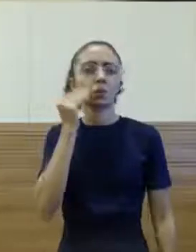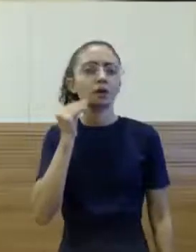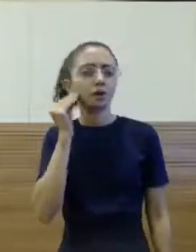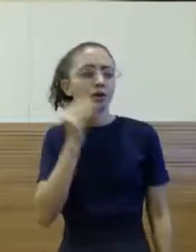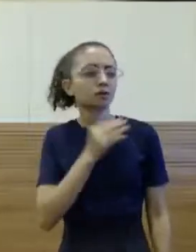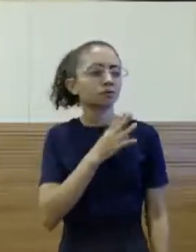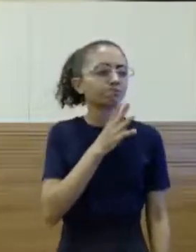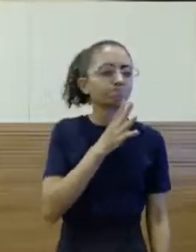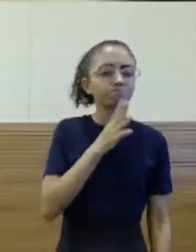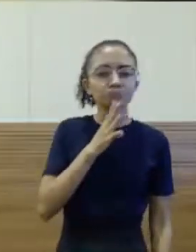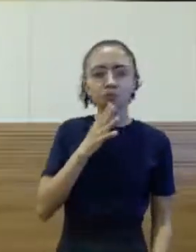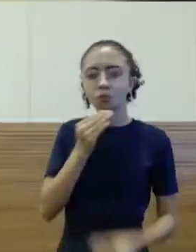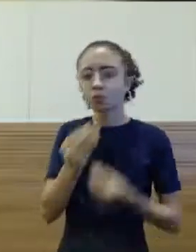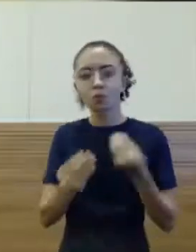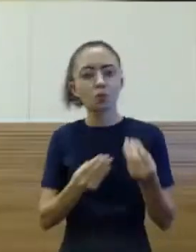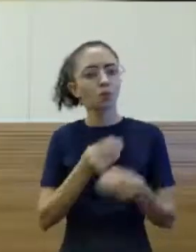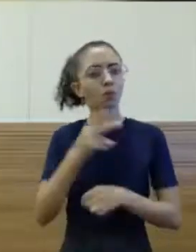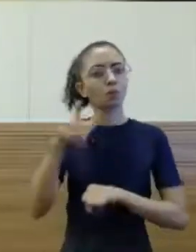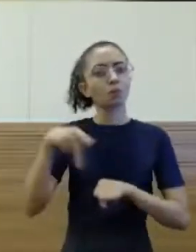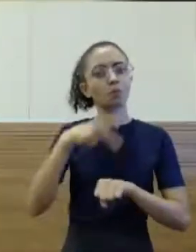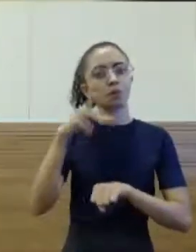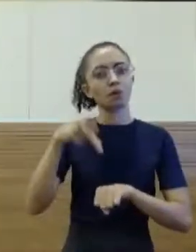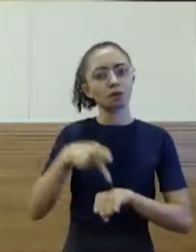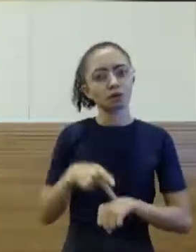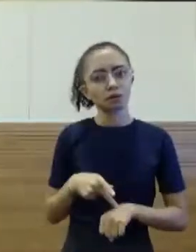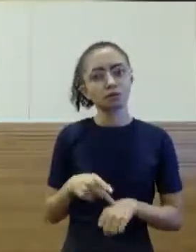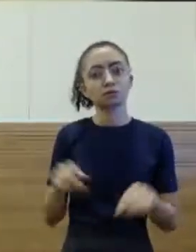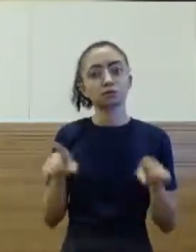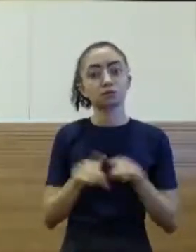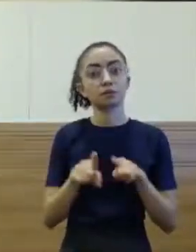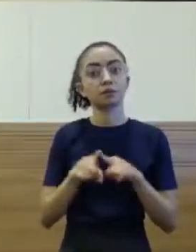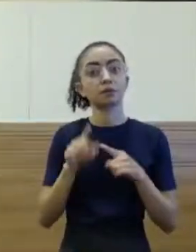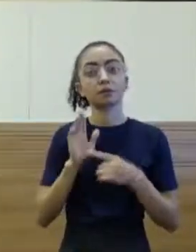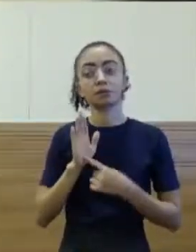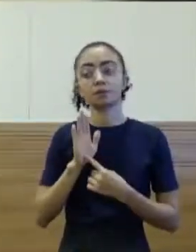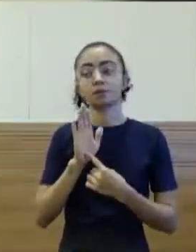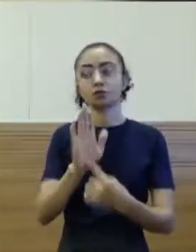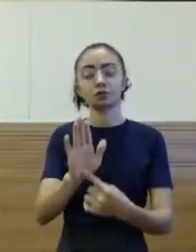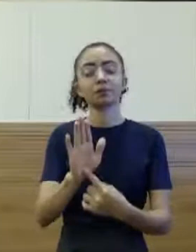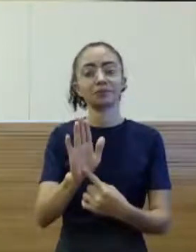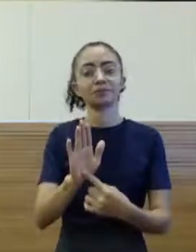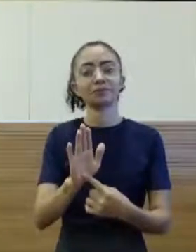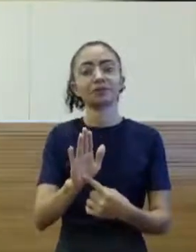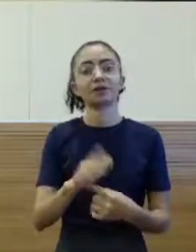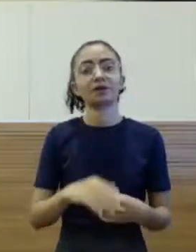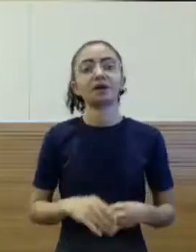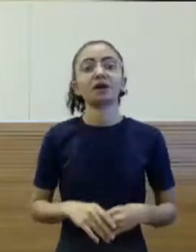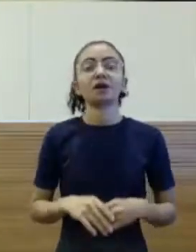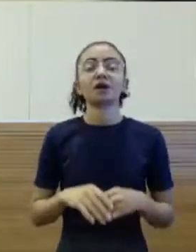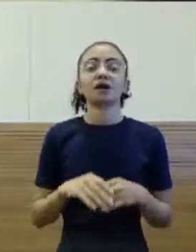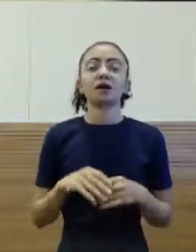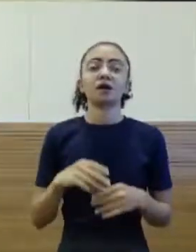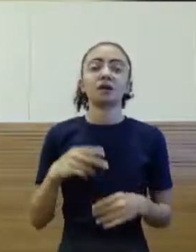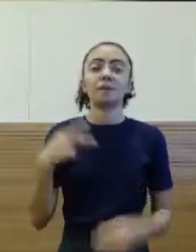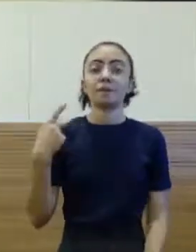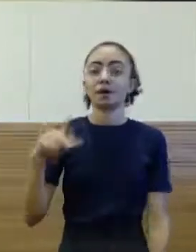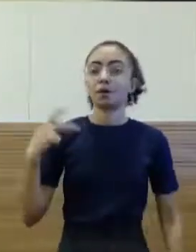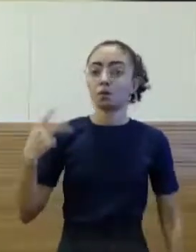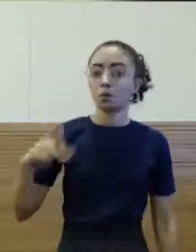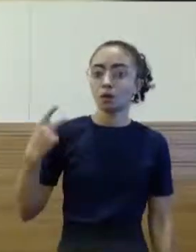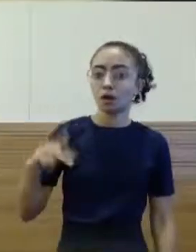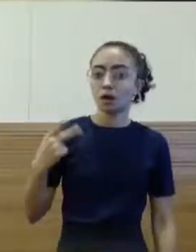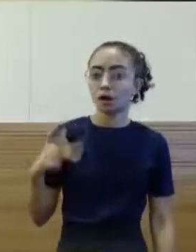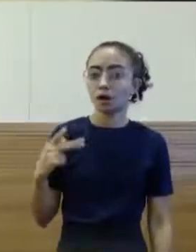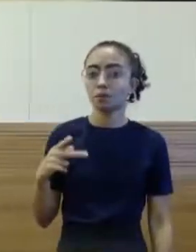know the experiences of countries and to say that, well, we'll have here Paraguay, Bolivia,